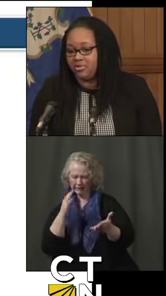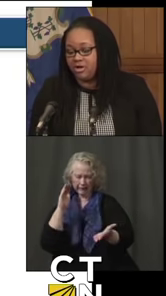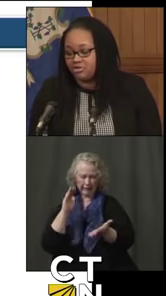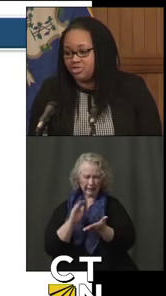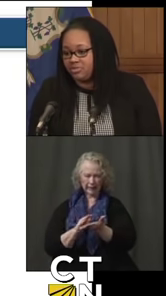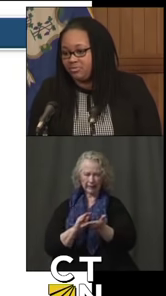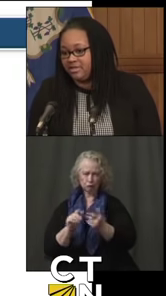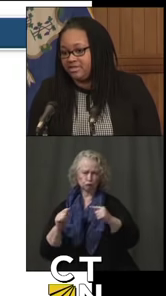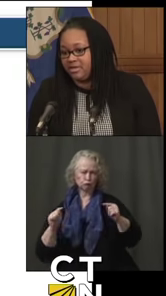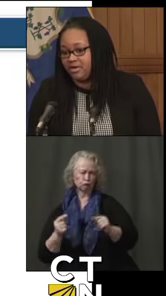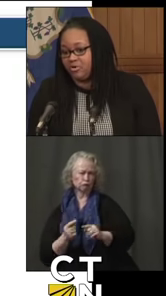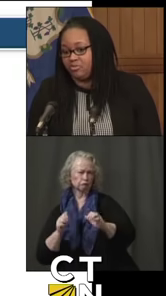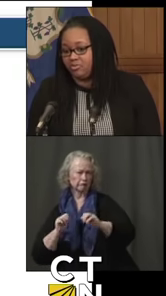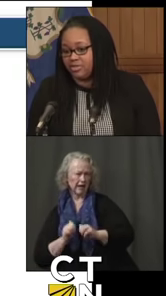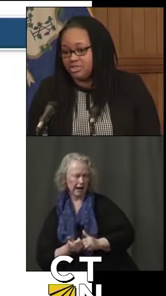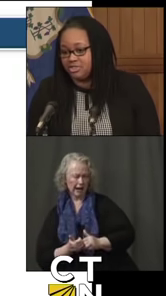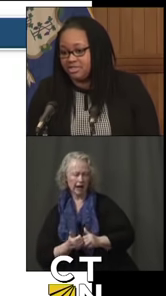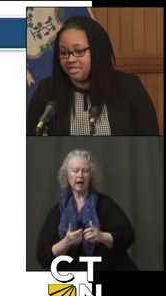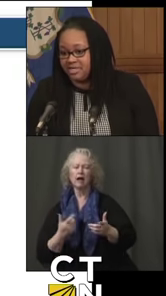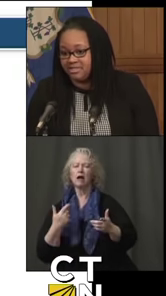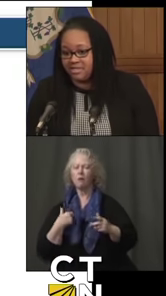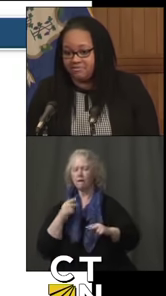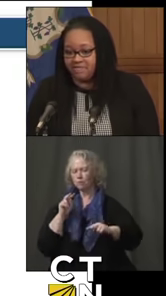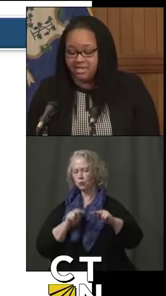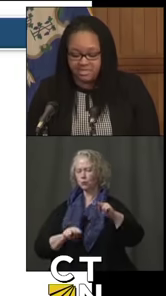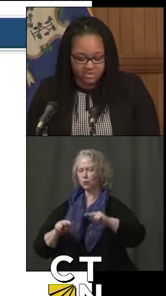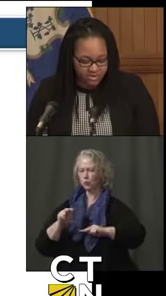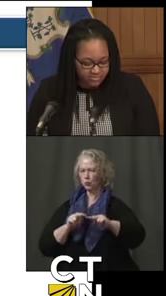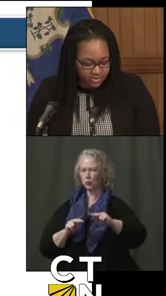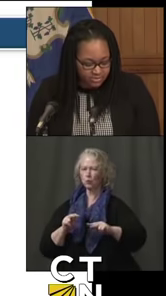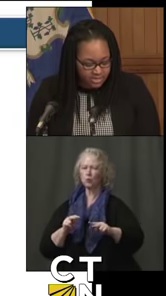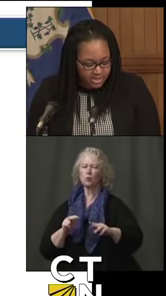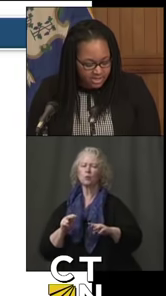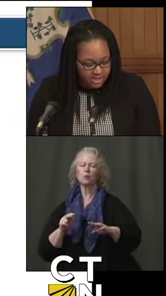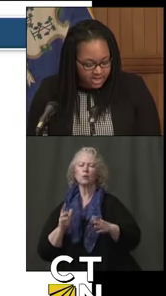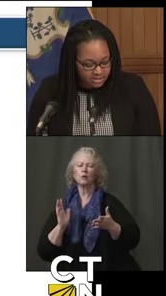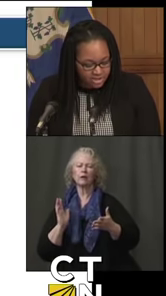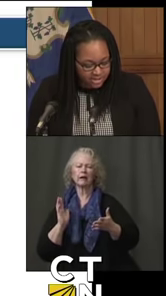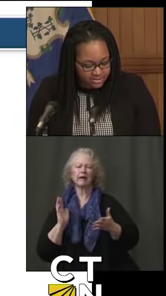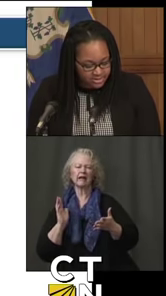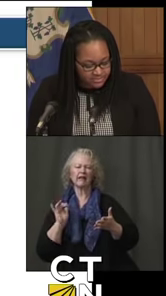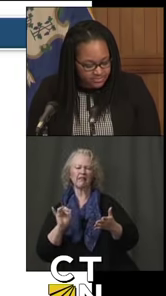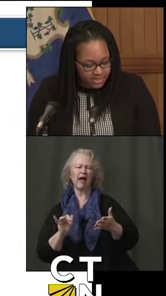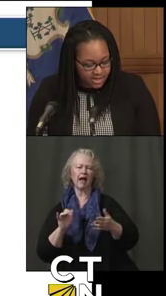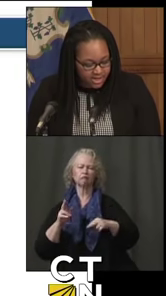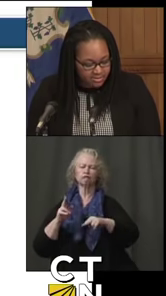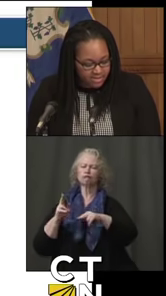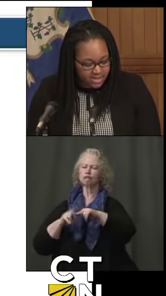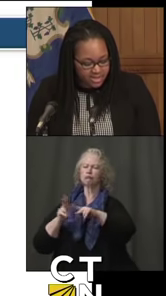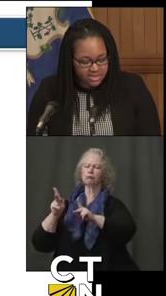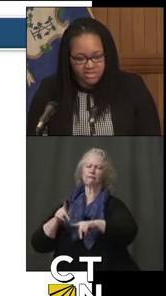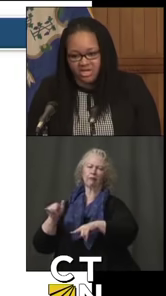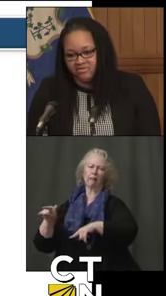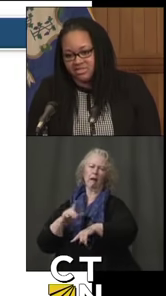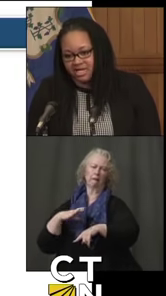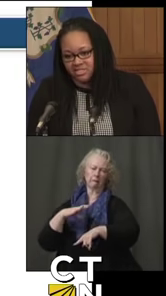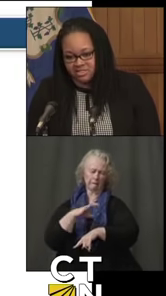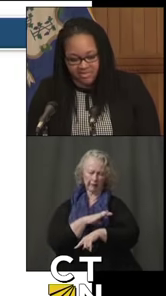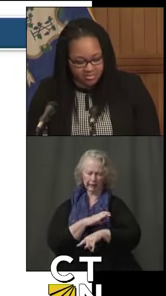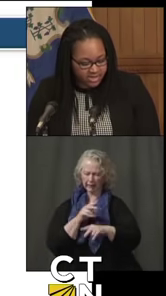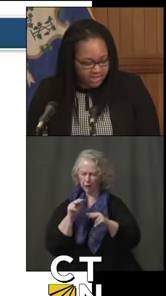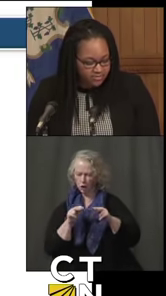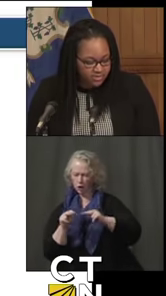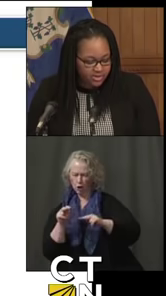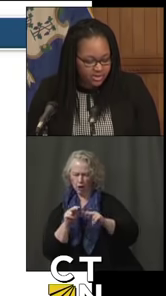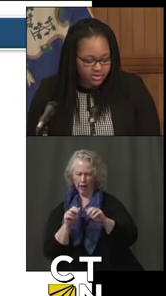so in partnership with our appropriations and finance and revenue chairs. And the soft edges